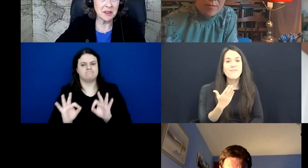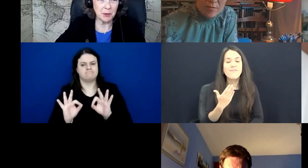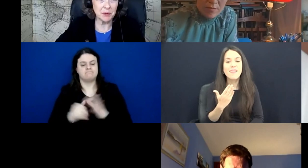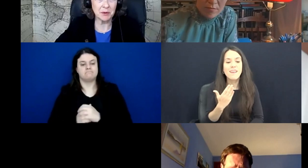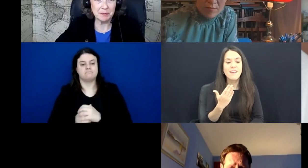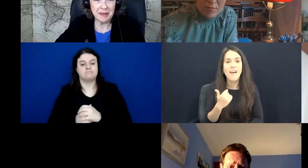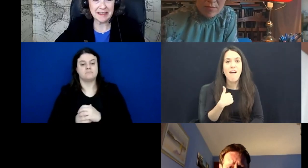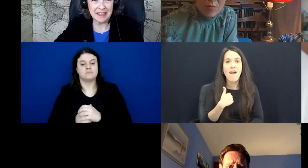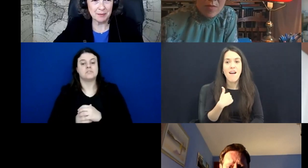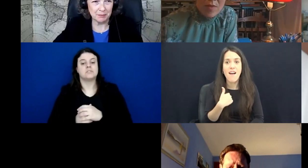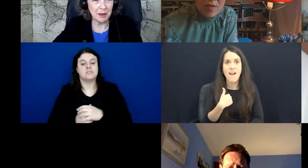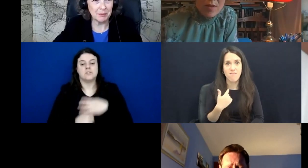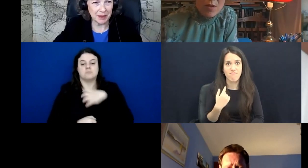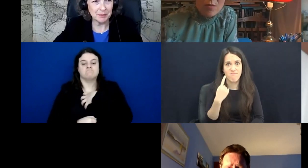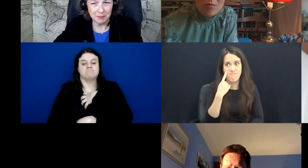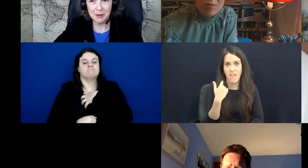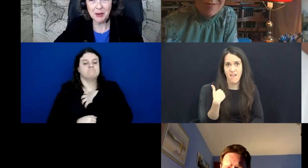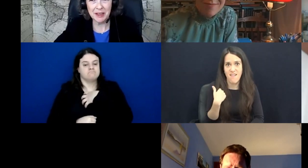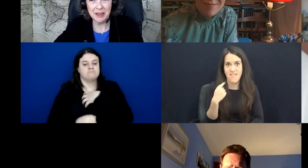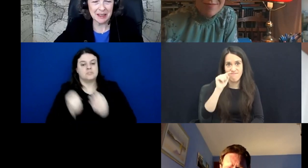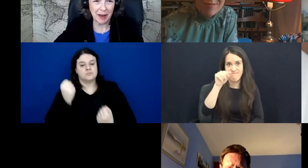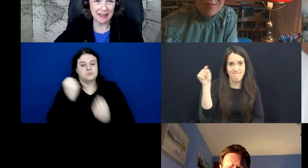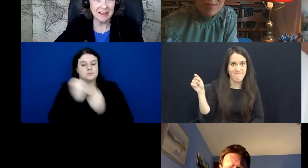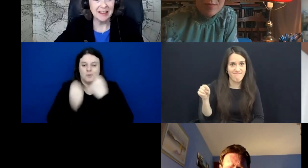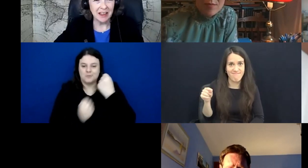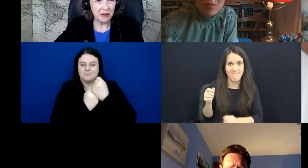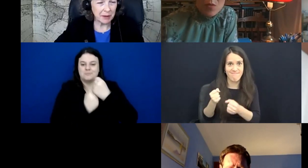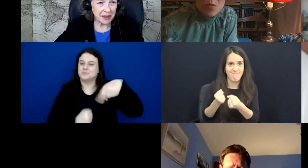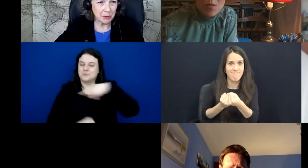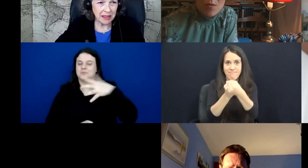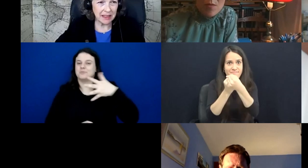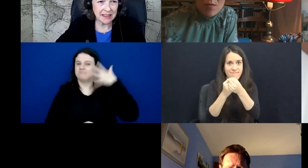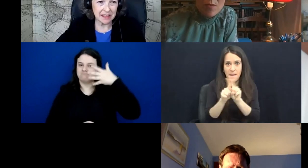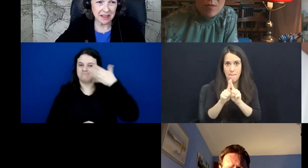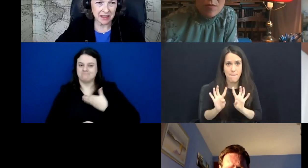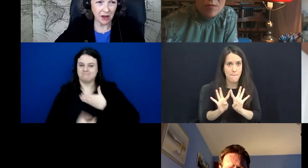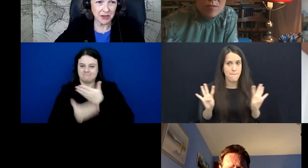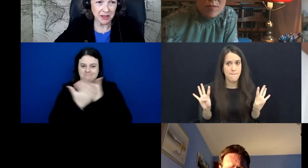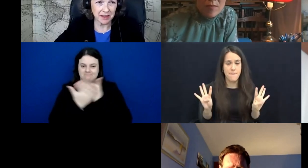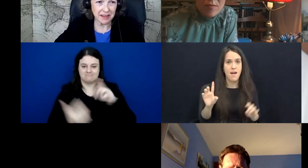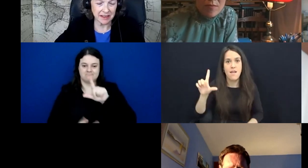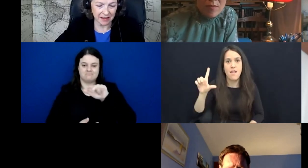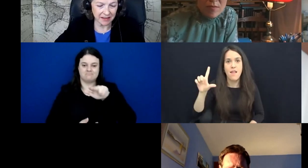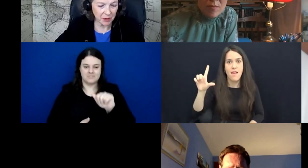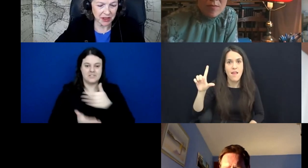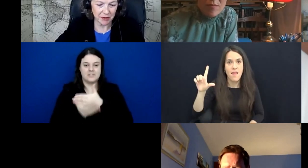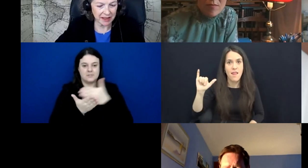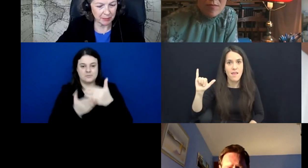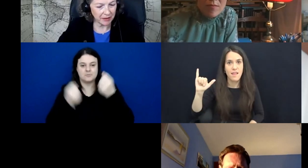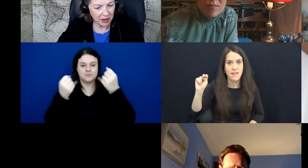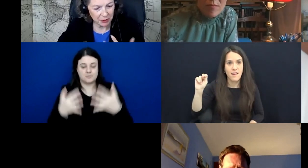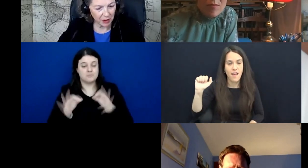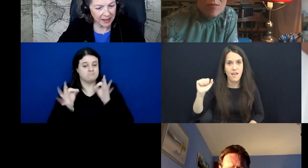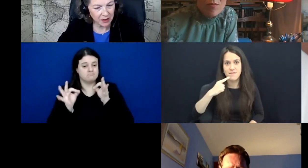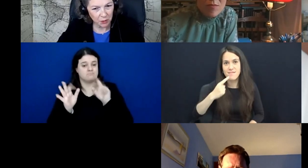sort of support what's been said by my colleagues on the panel. And going back to what Lina said at the start, you know, this is, and the question you had